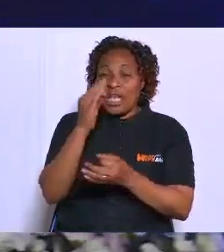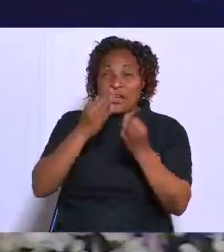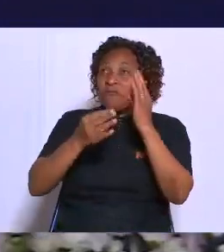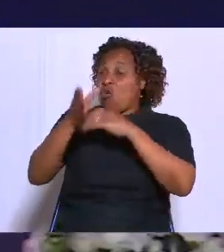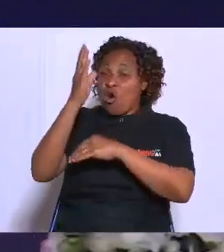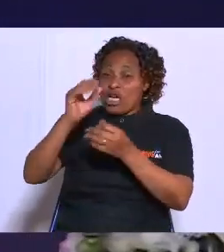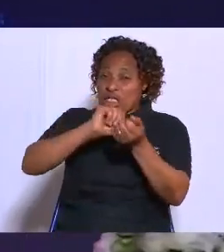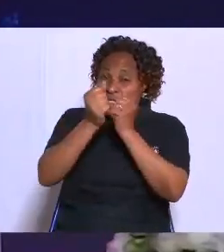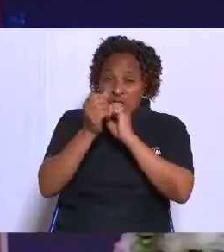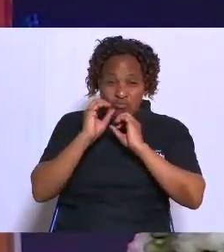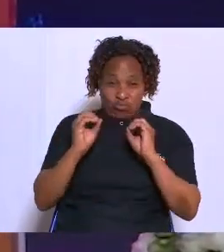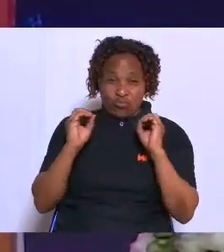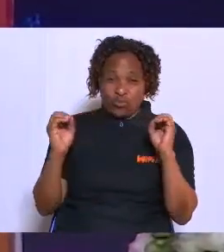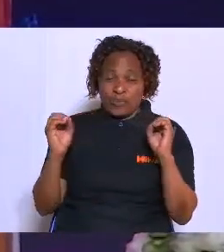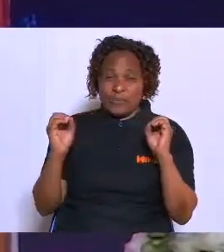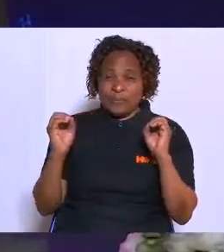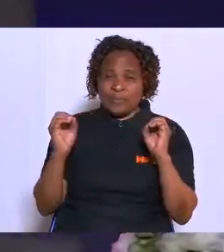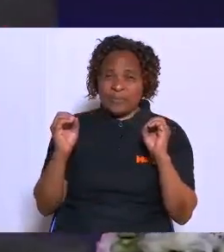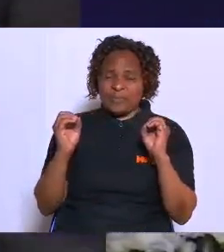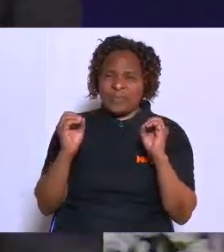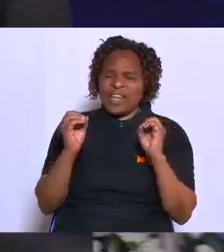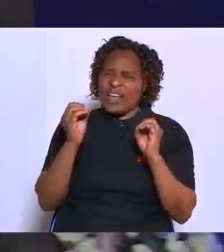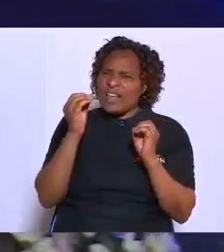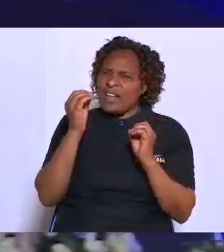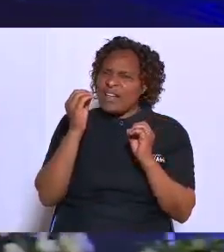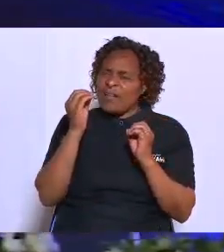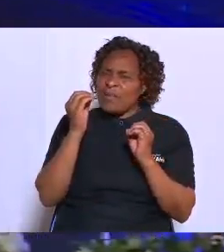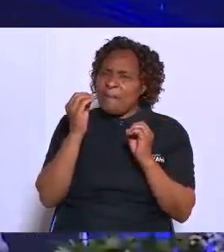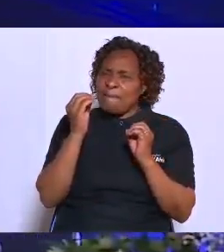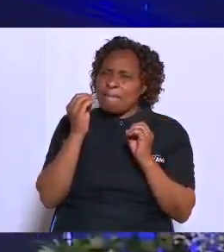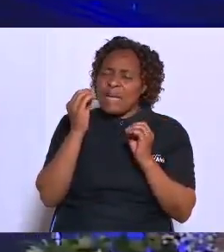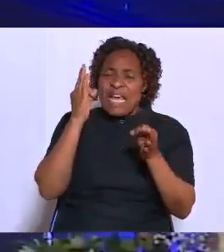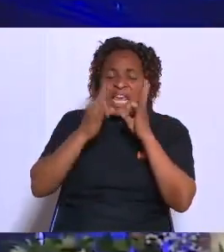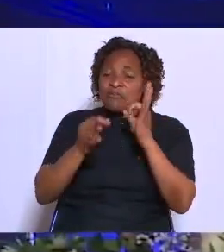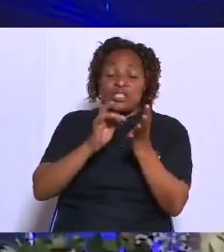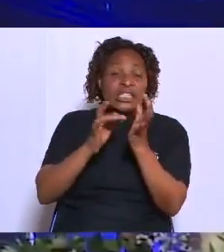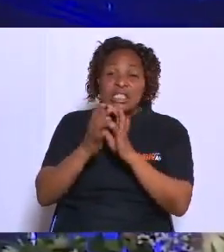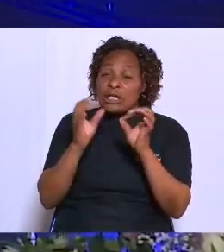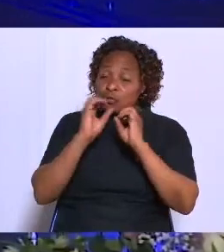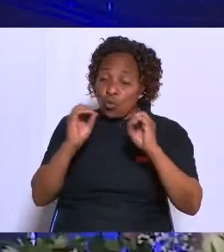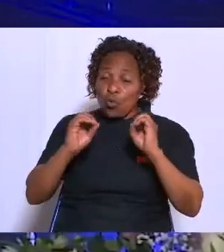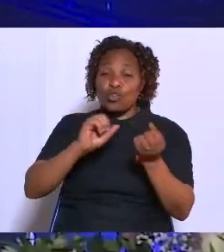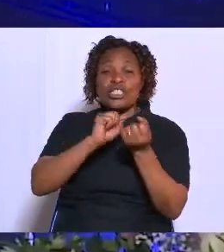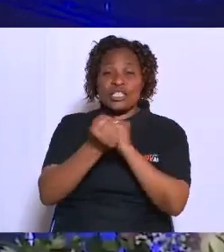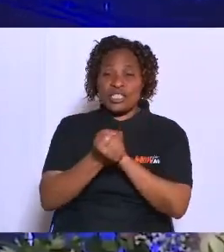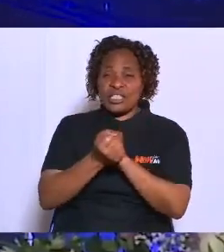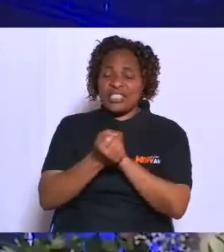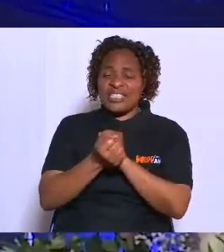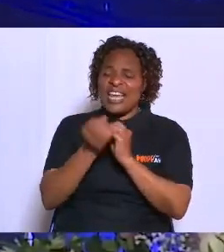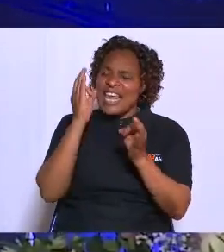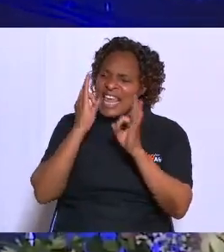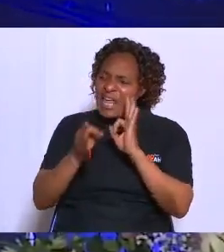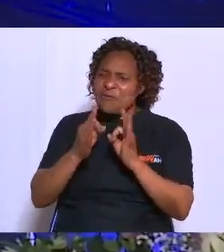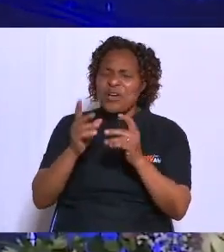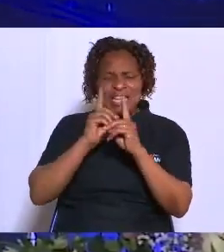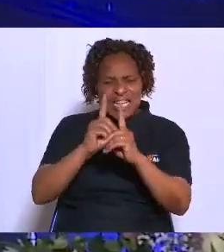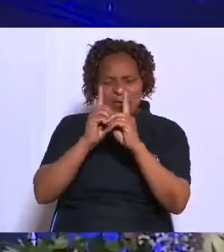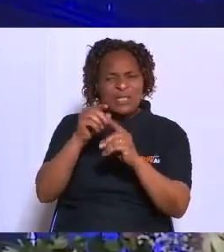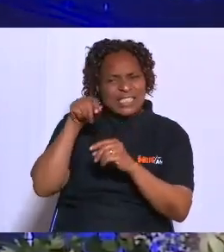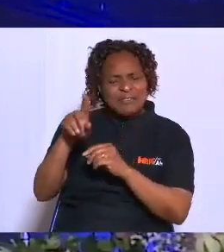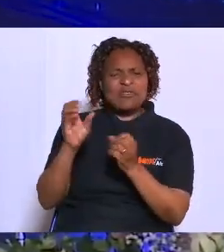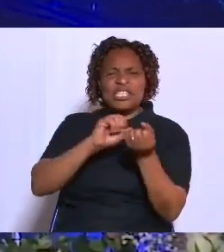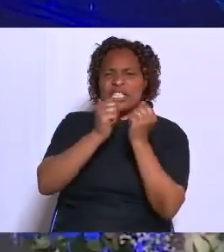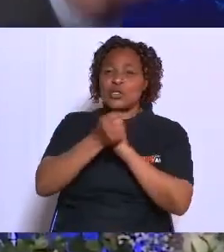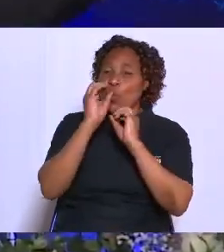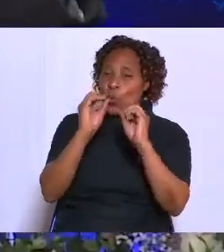God didn't change it if if Jesus didn't change if the disciples didn't change